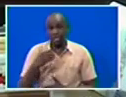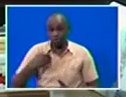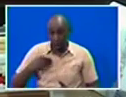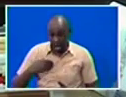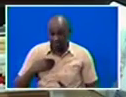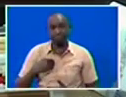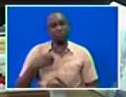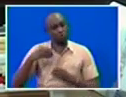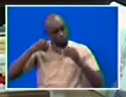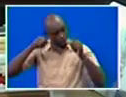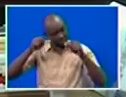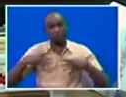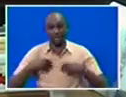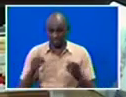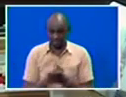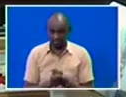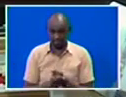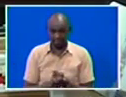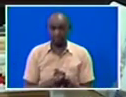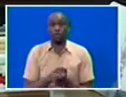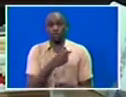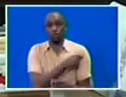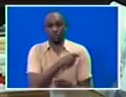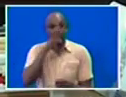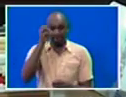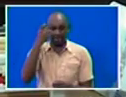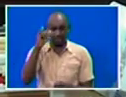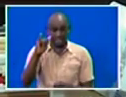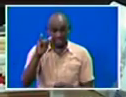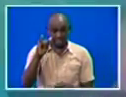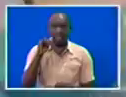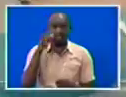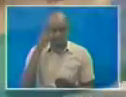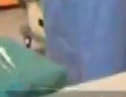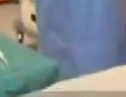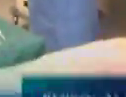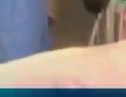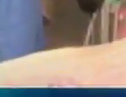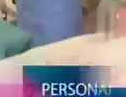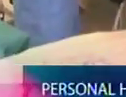attainable quality of health. Dr. Masiko Riri, KTN News.